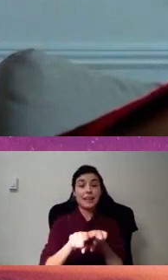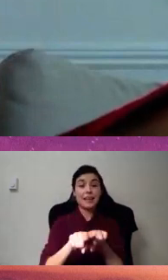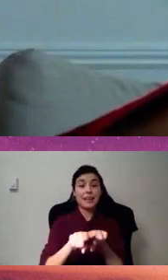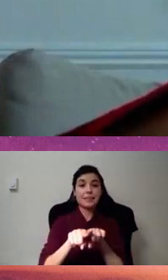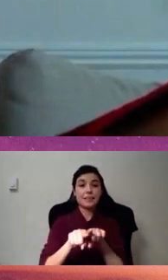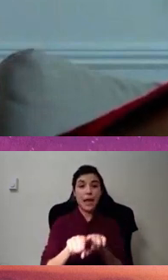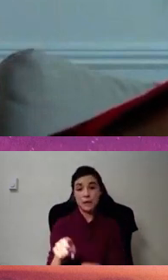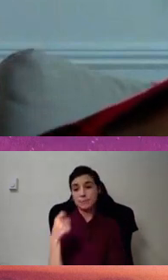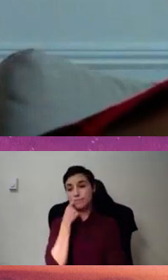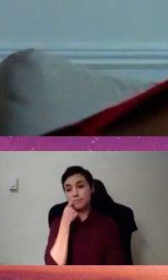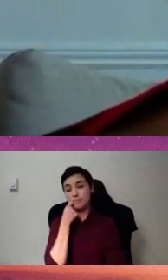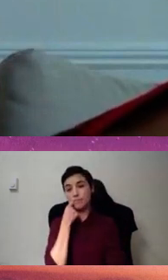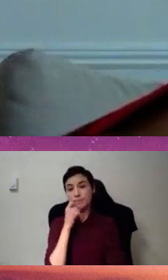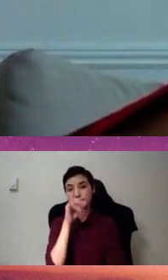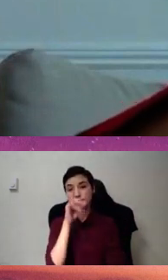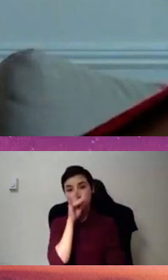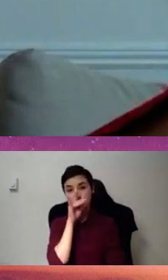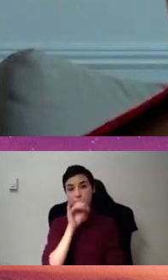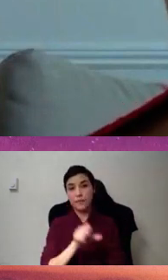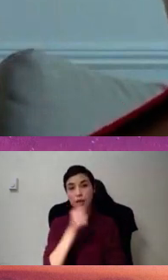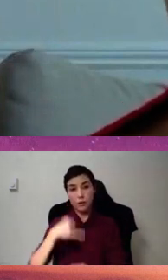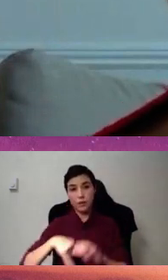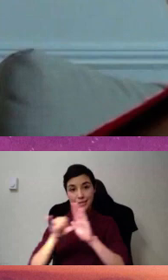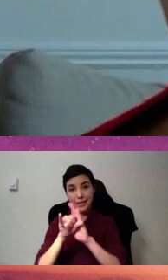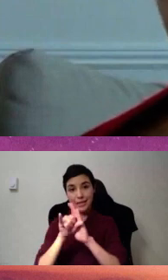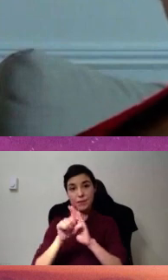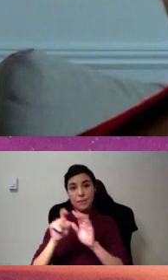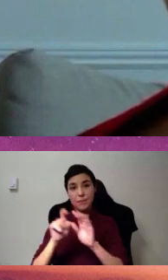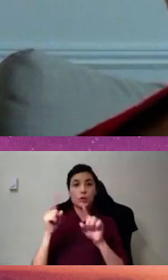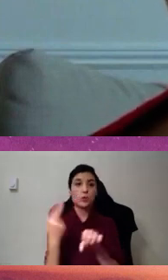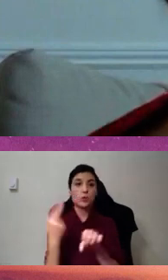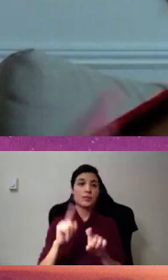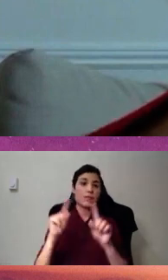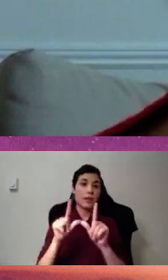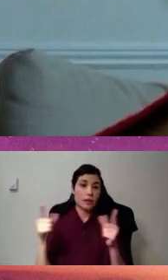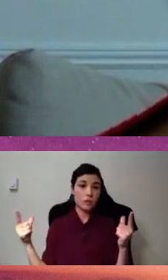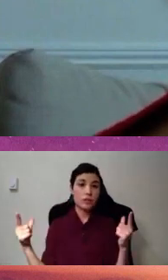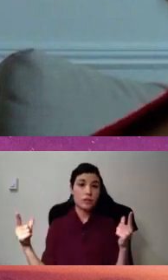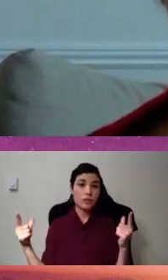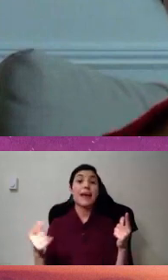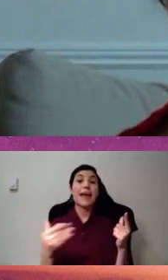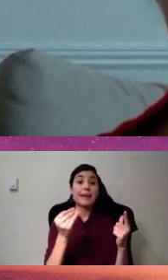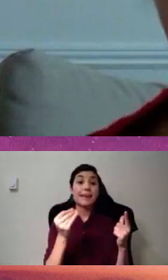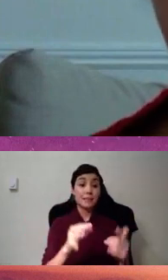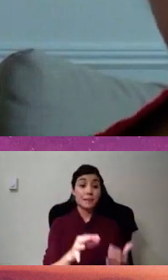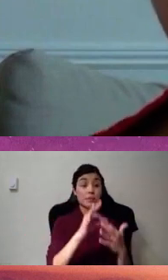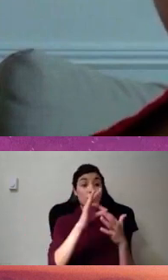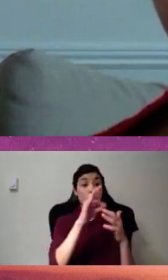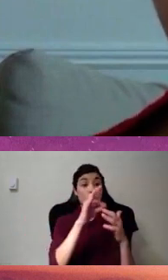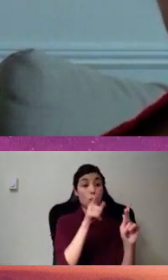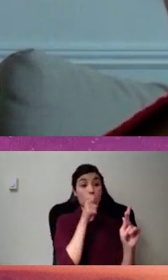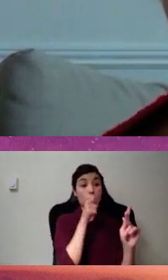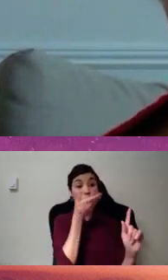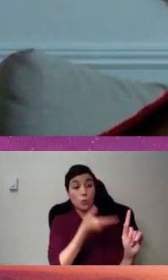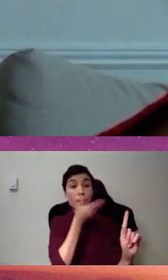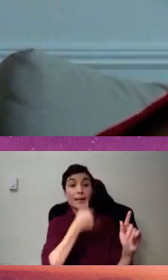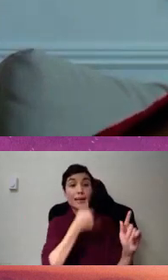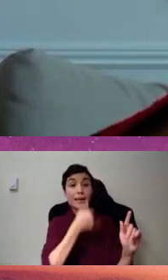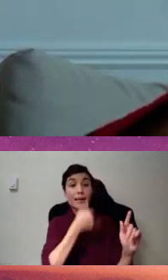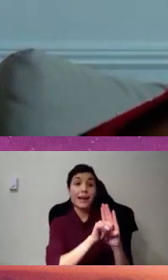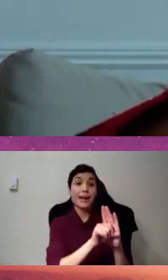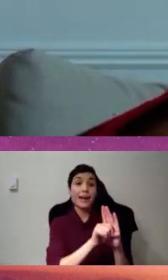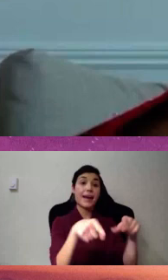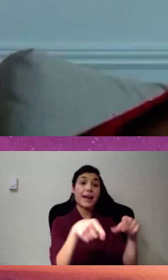who identify as trans women and also being Fa'afafine. Thank